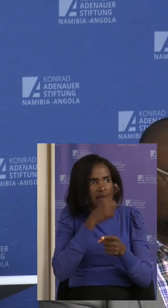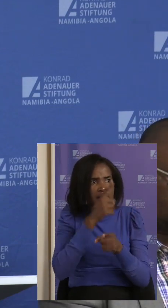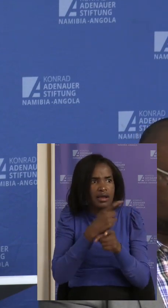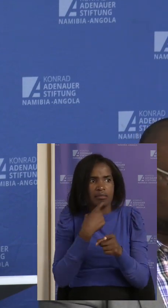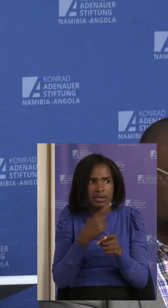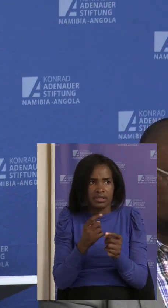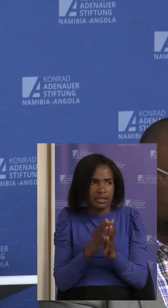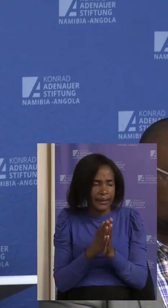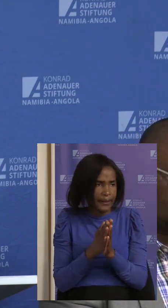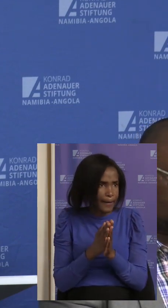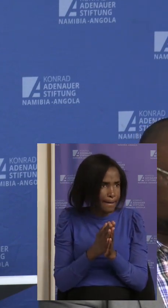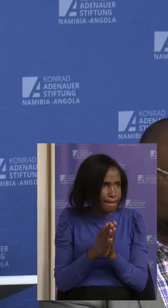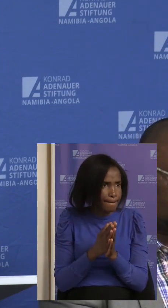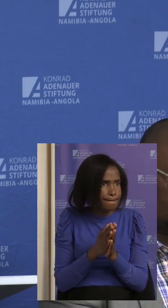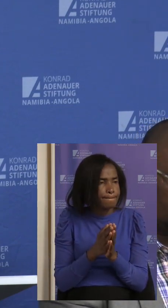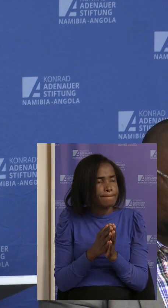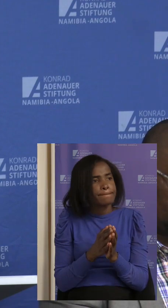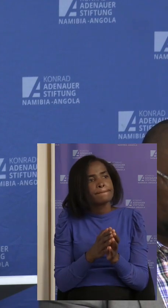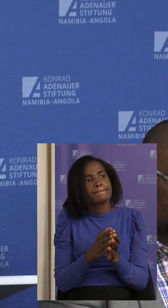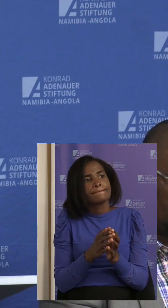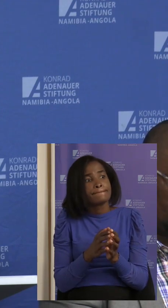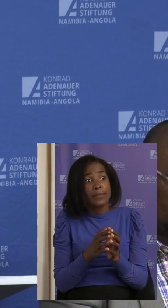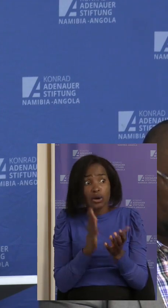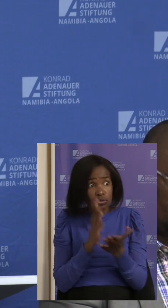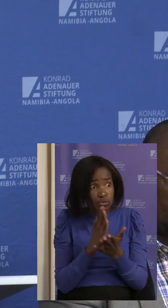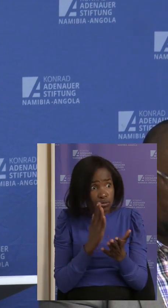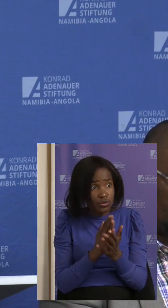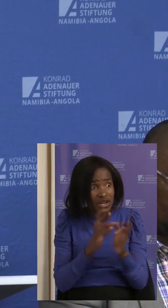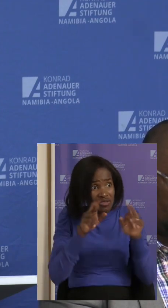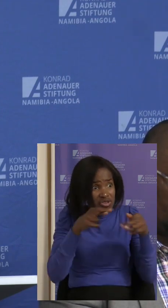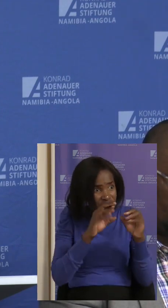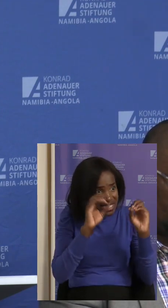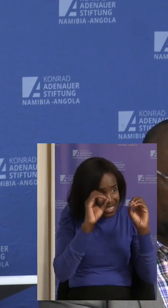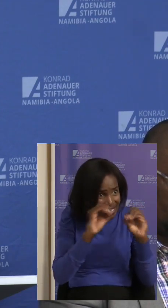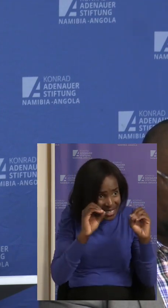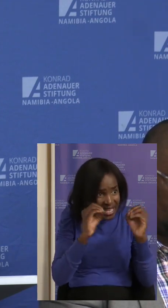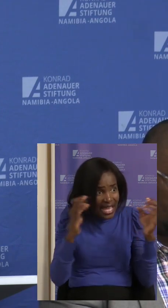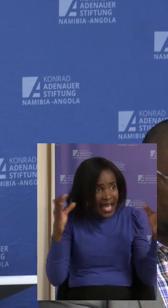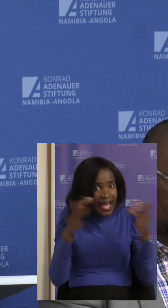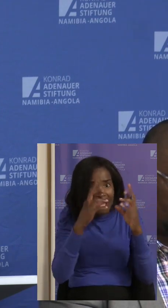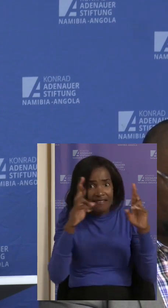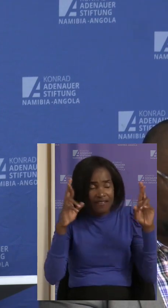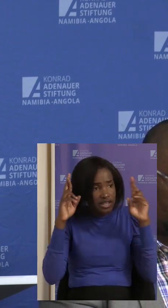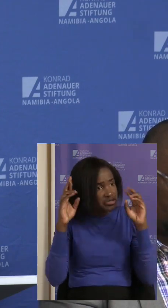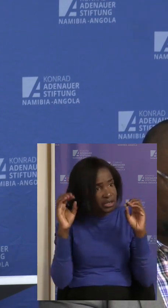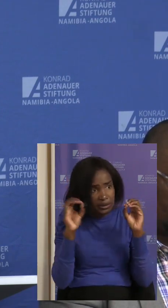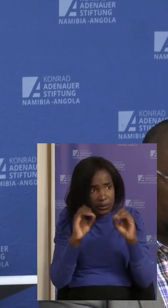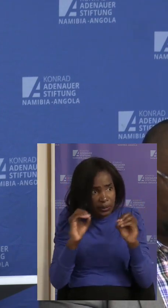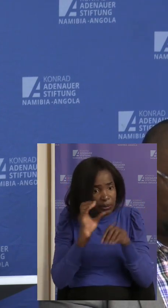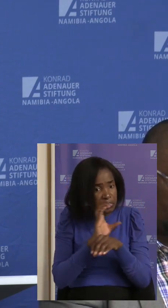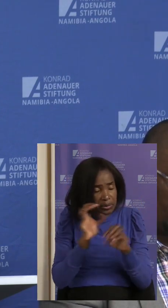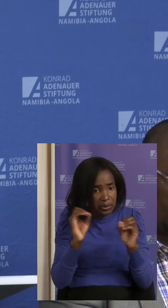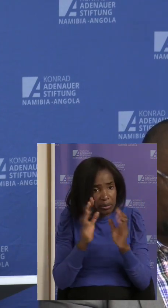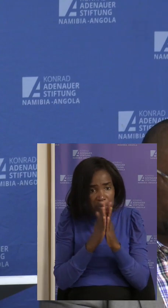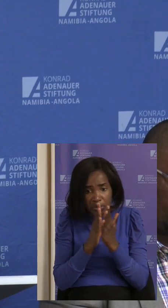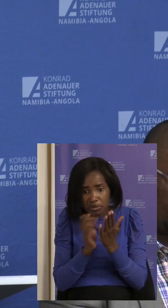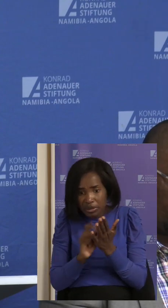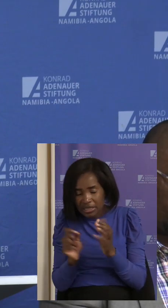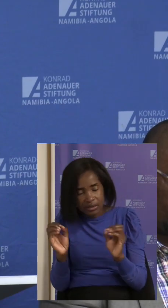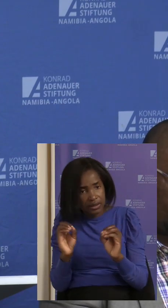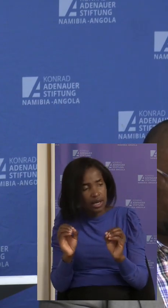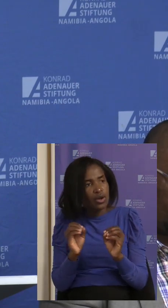towards that, but it's the inadequate infrastructure and resources. But we are speaking about it, but